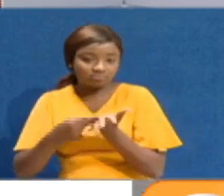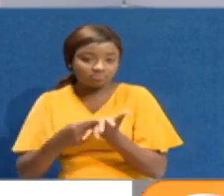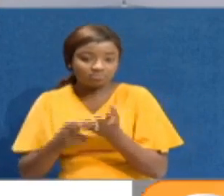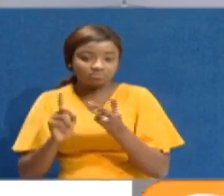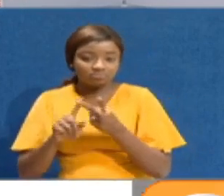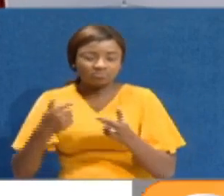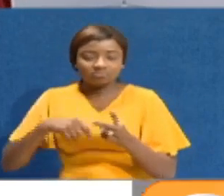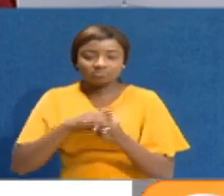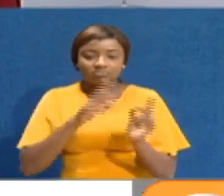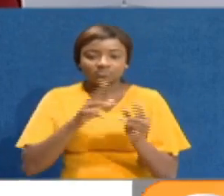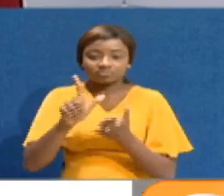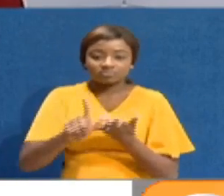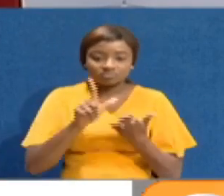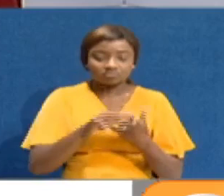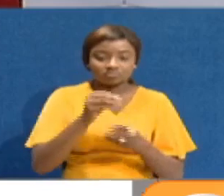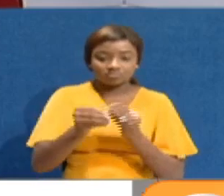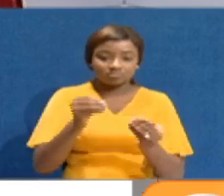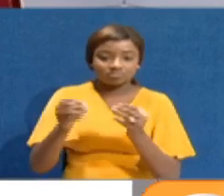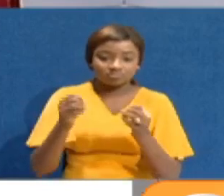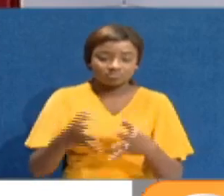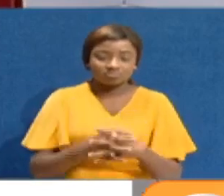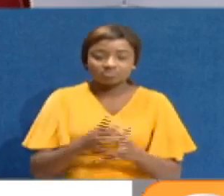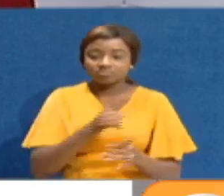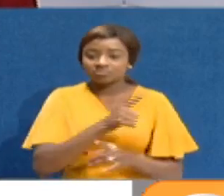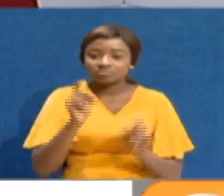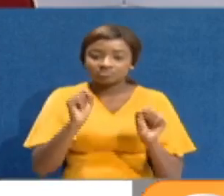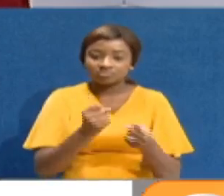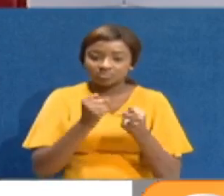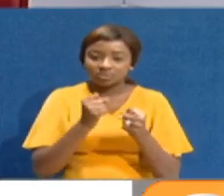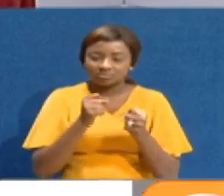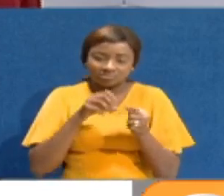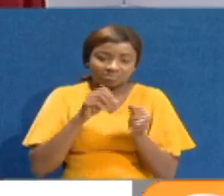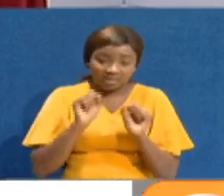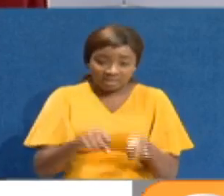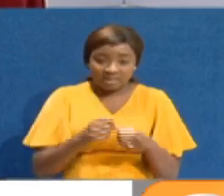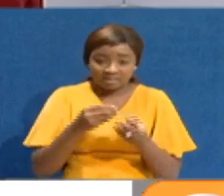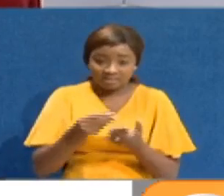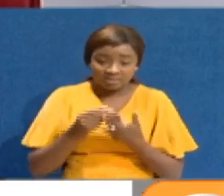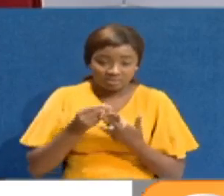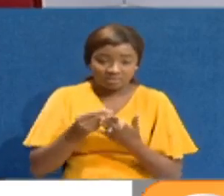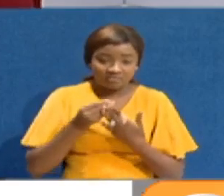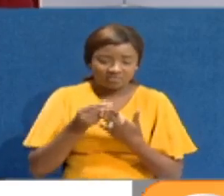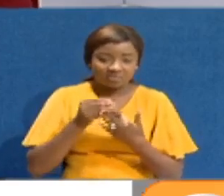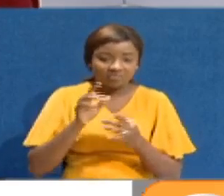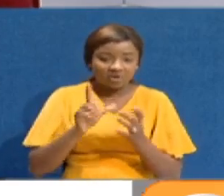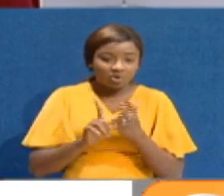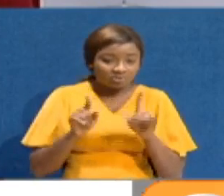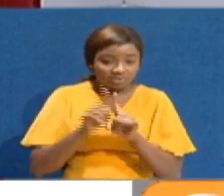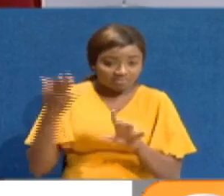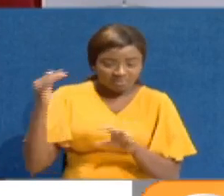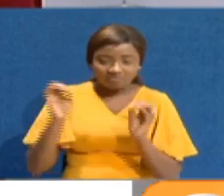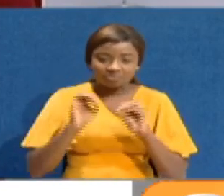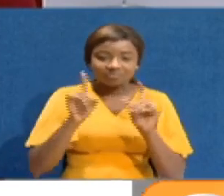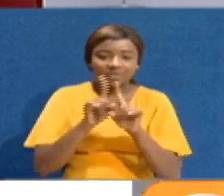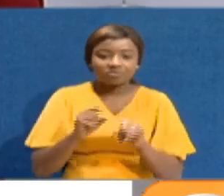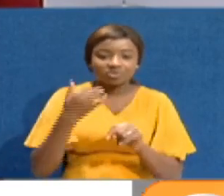at our traditional lending partners who may not necessarily be in a position to give us as much as they used to. And then you remember there was also the tax relief